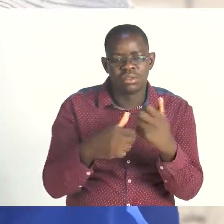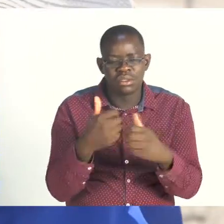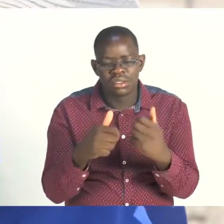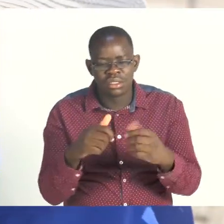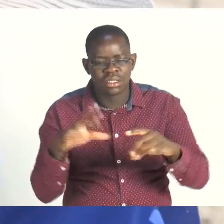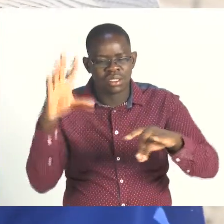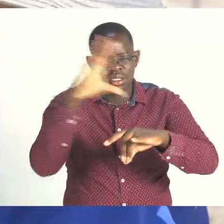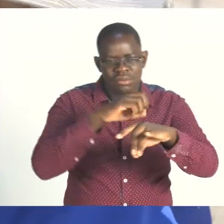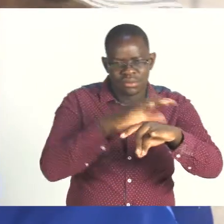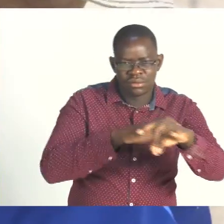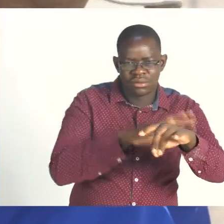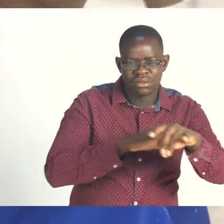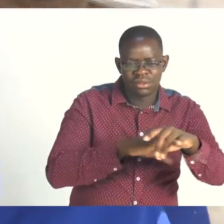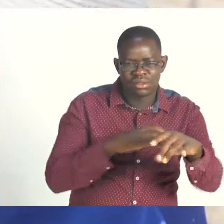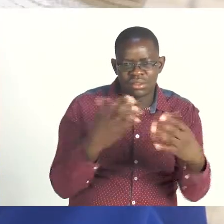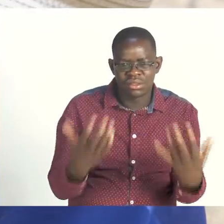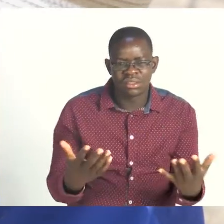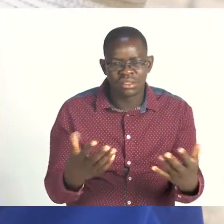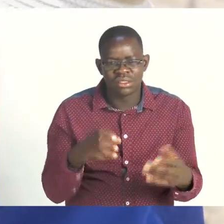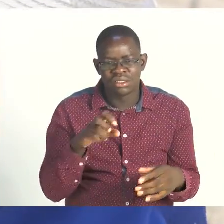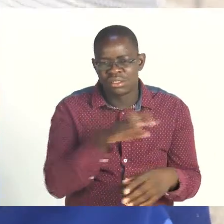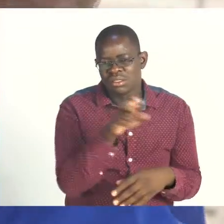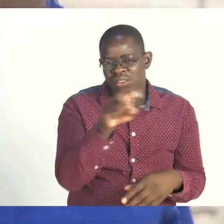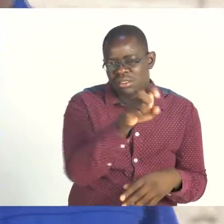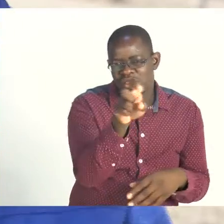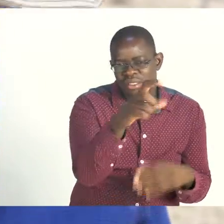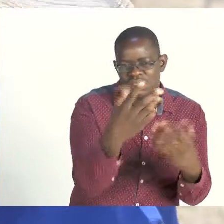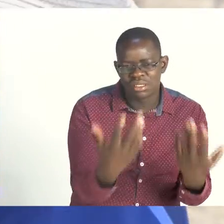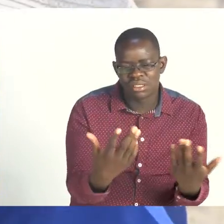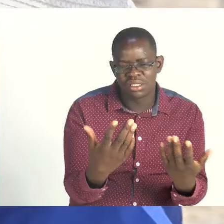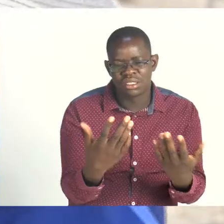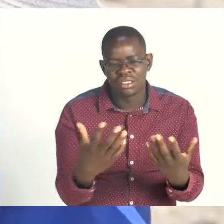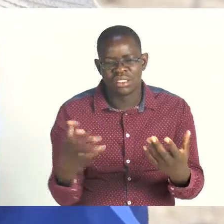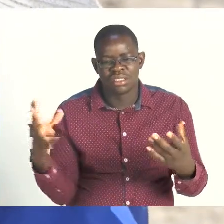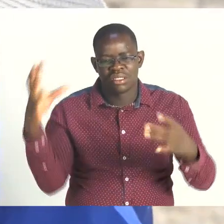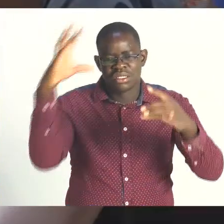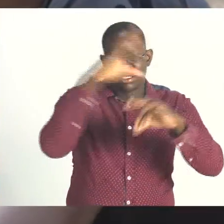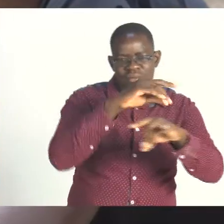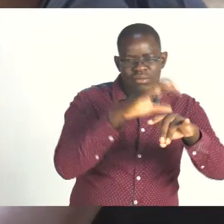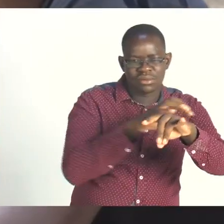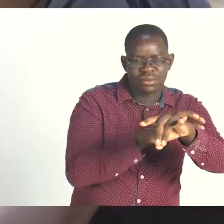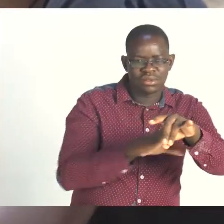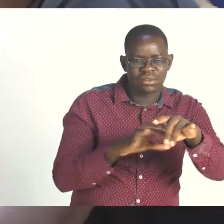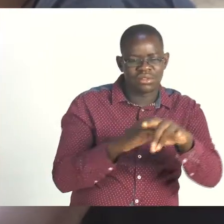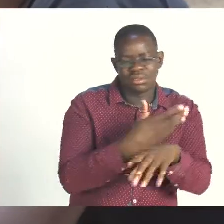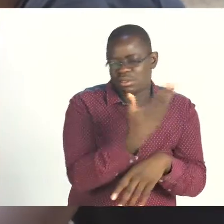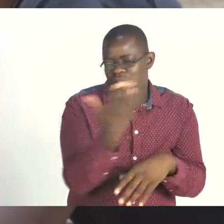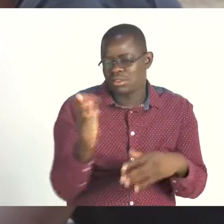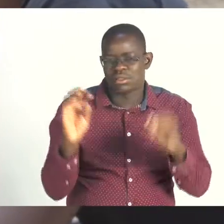leopard? A snake? A cheetah, perhaps? What? None of the above.